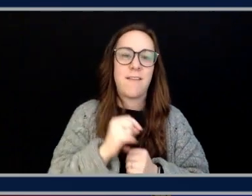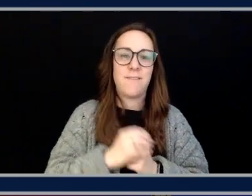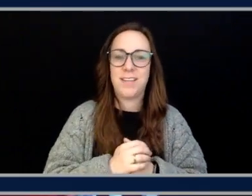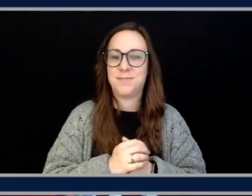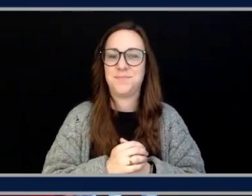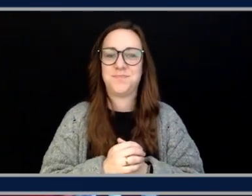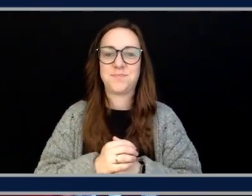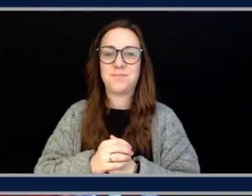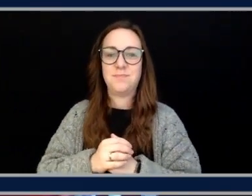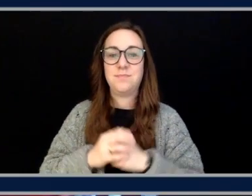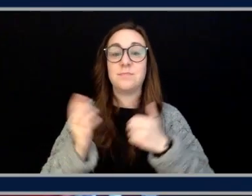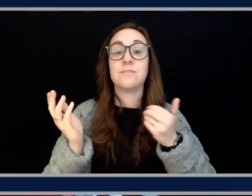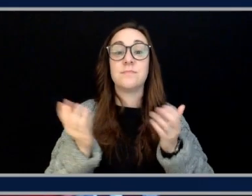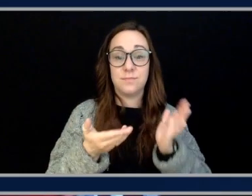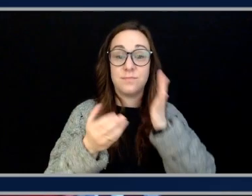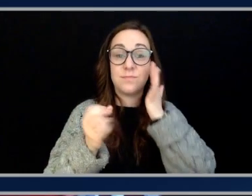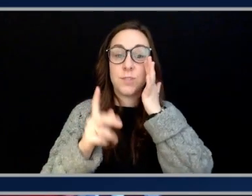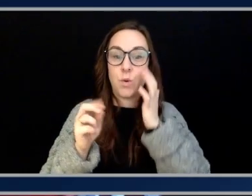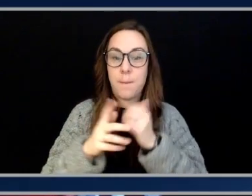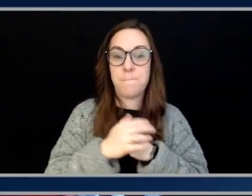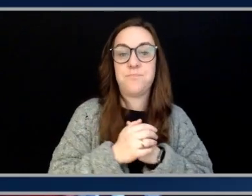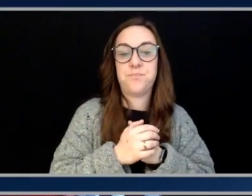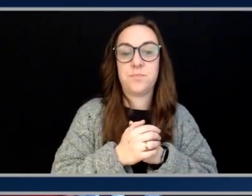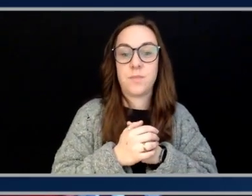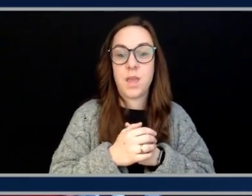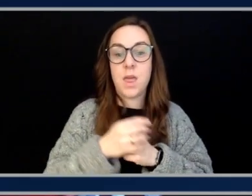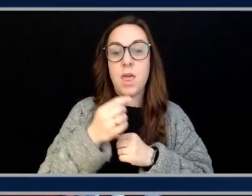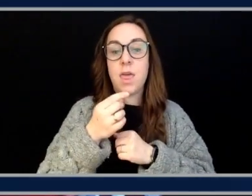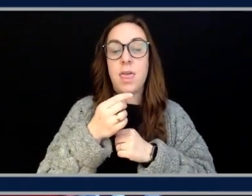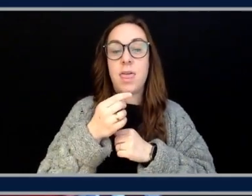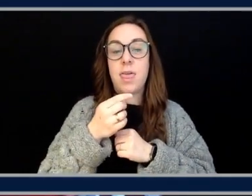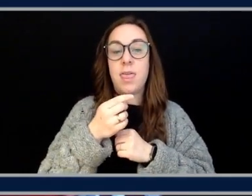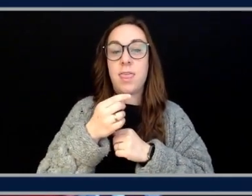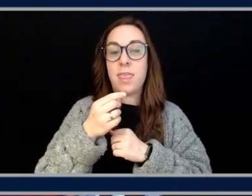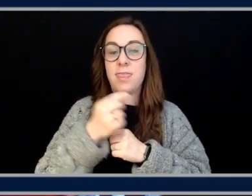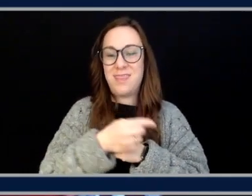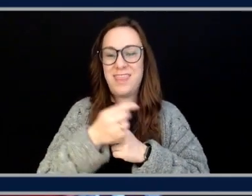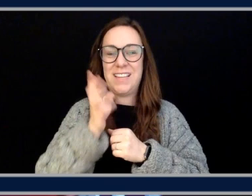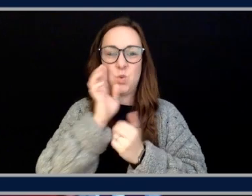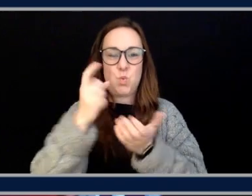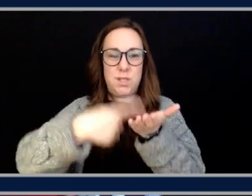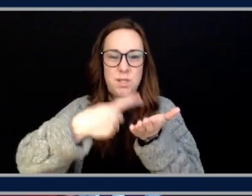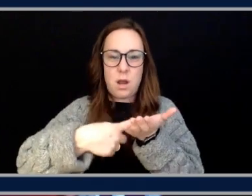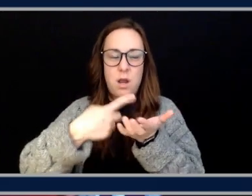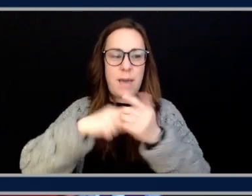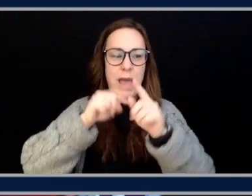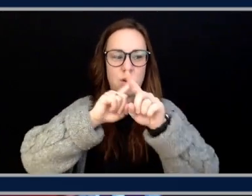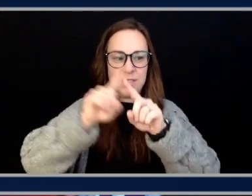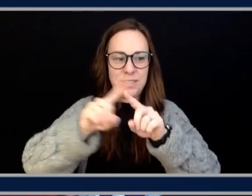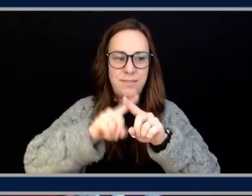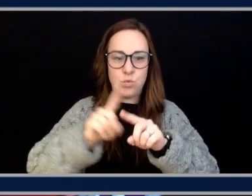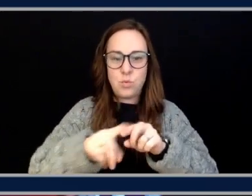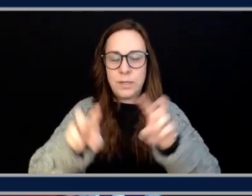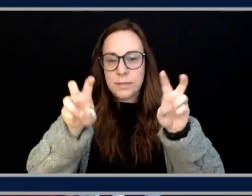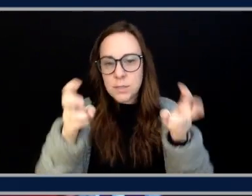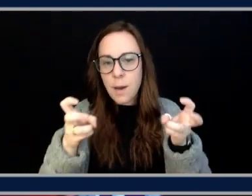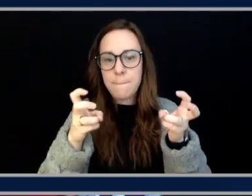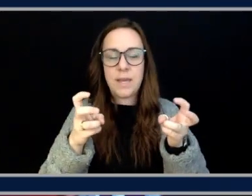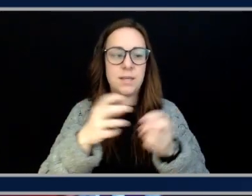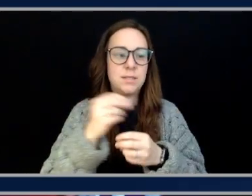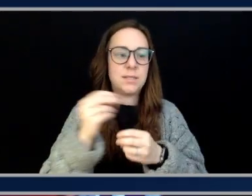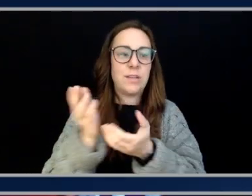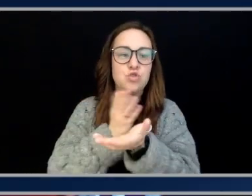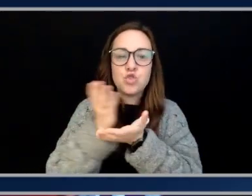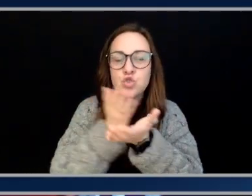brats. Absolutely brats. And so this goes over the different topics that happened in the service launches